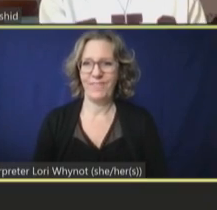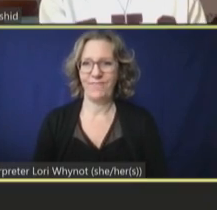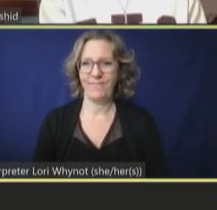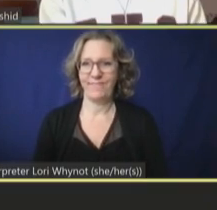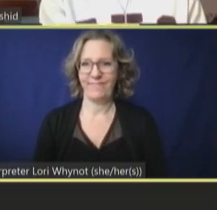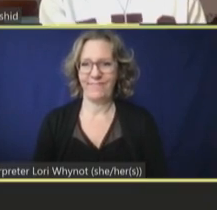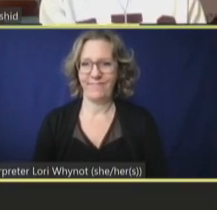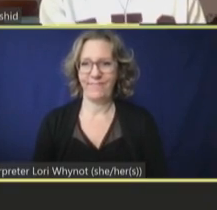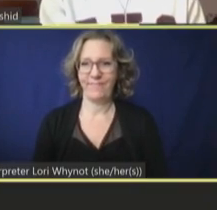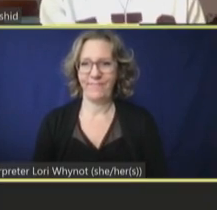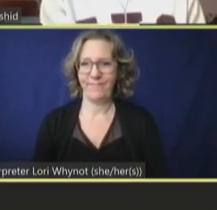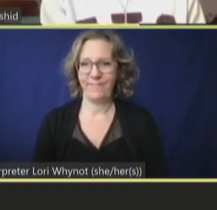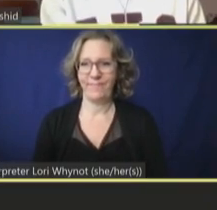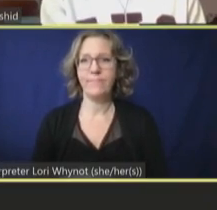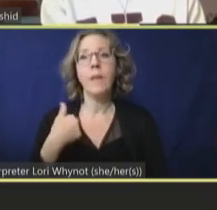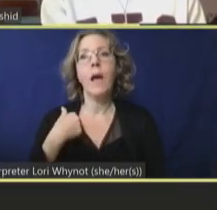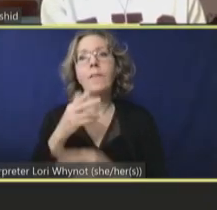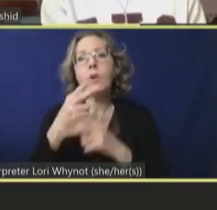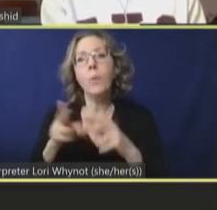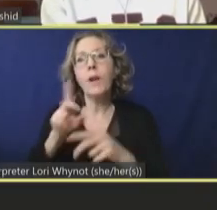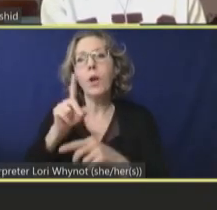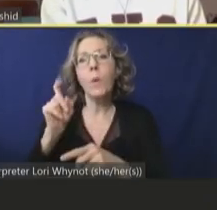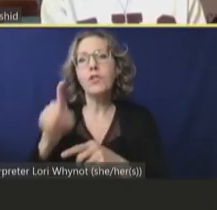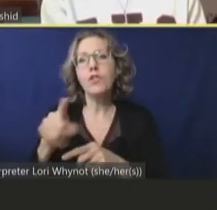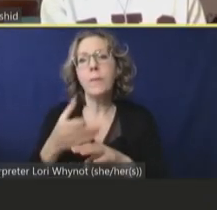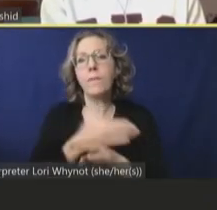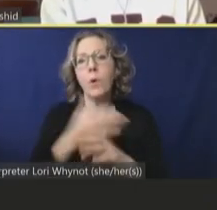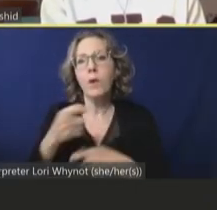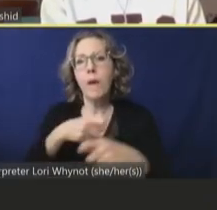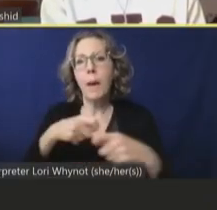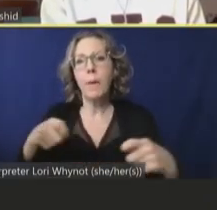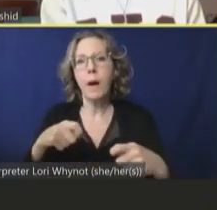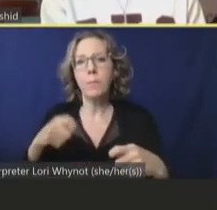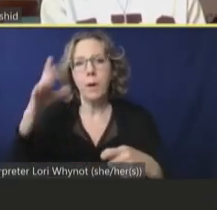Sure. I have a quick question before we wrap up.